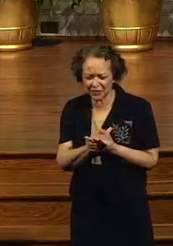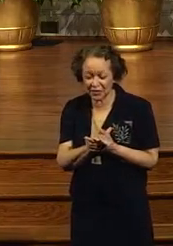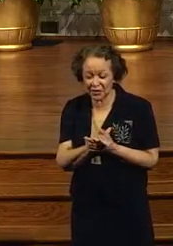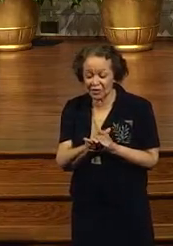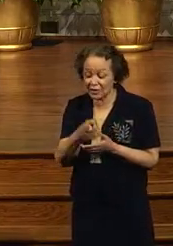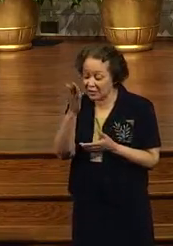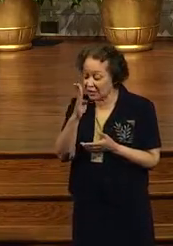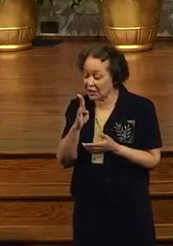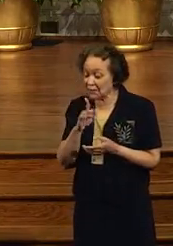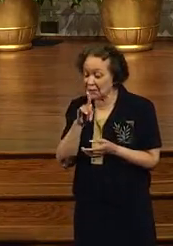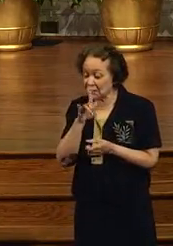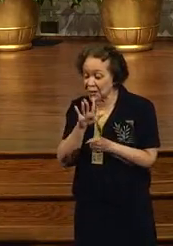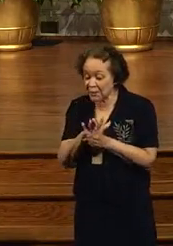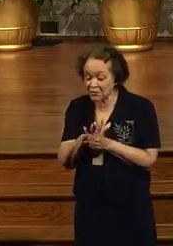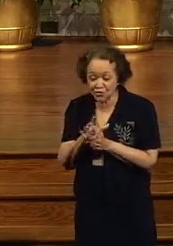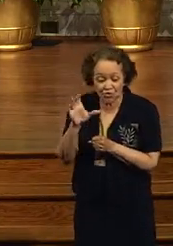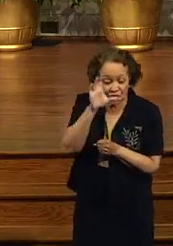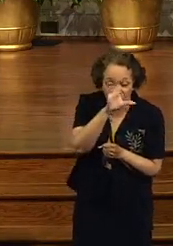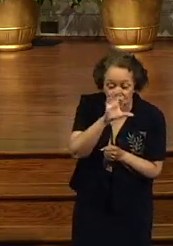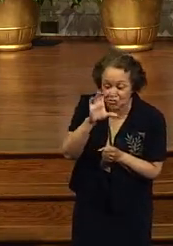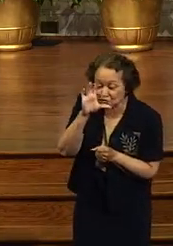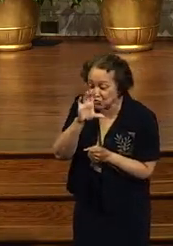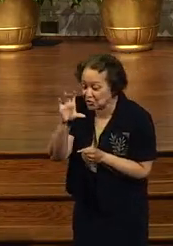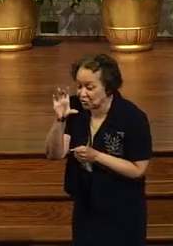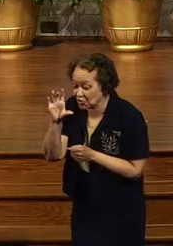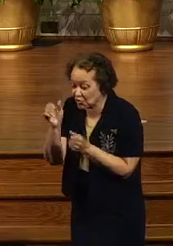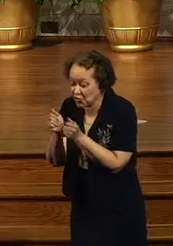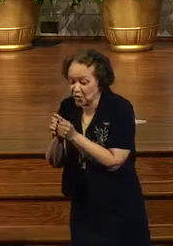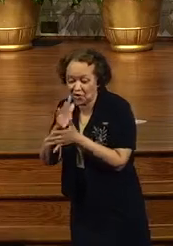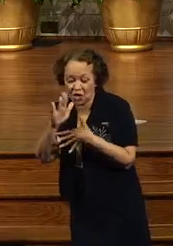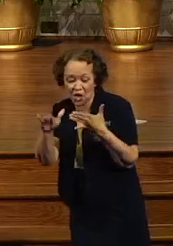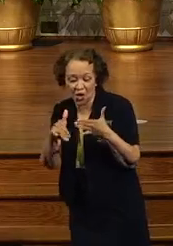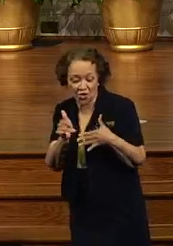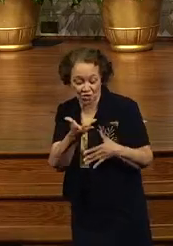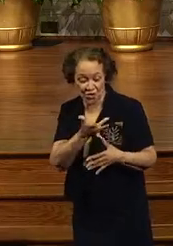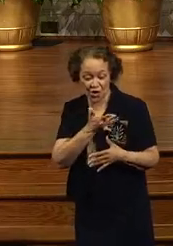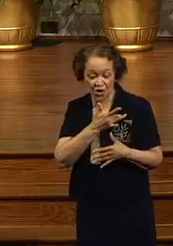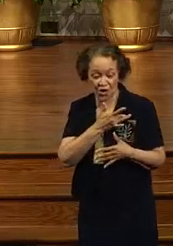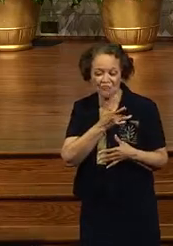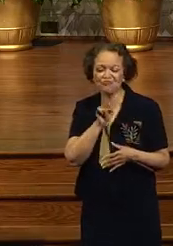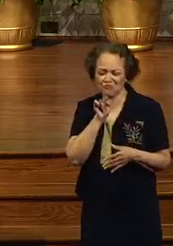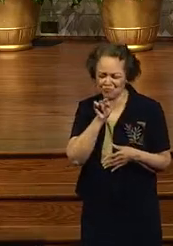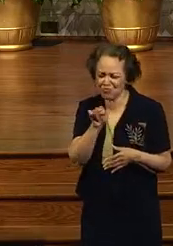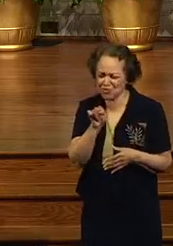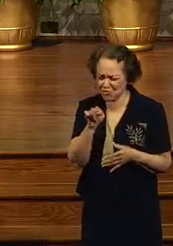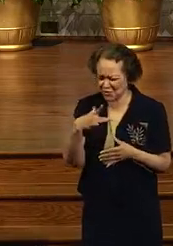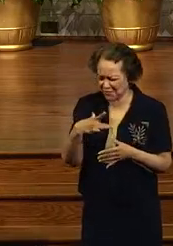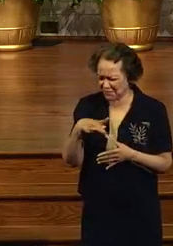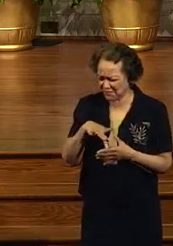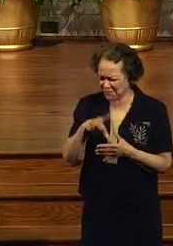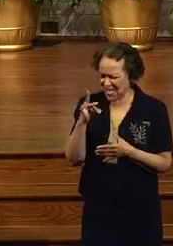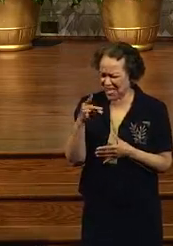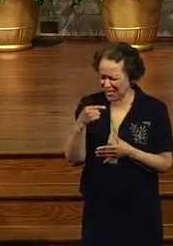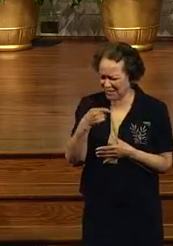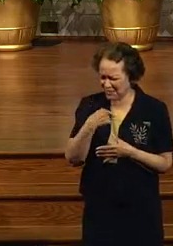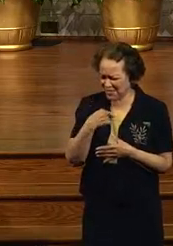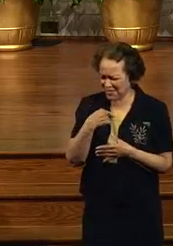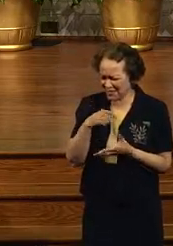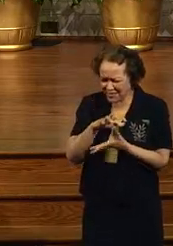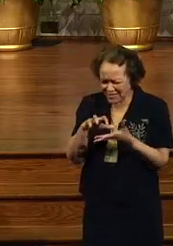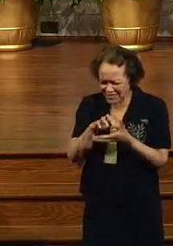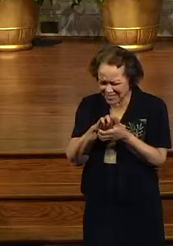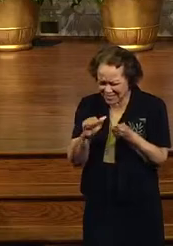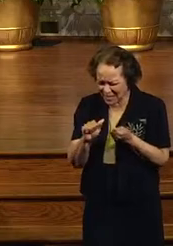me with all of your heart, you will find me. Damaged goods seek